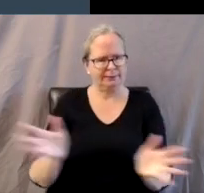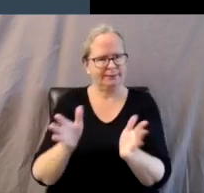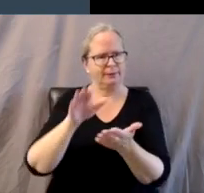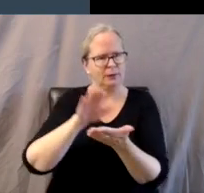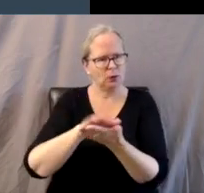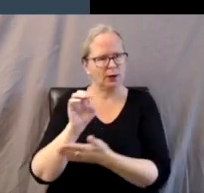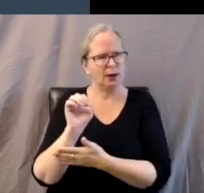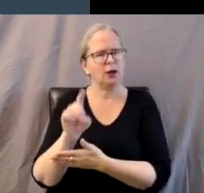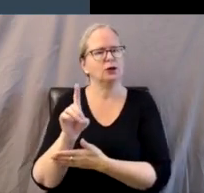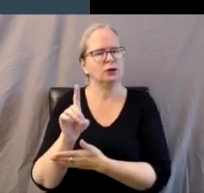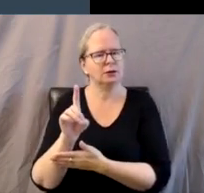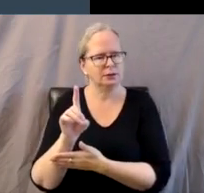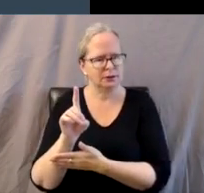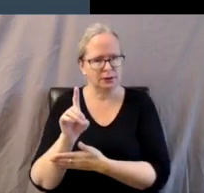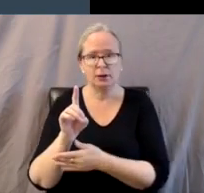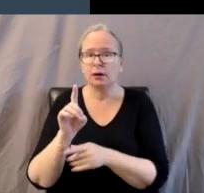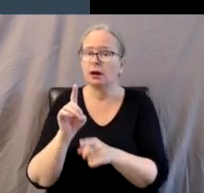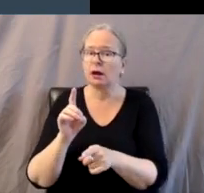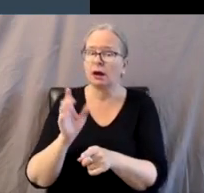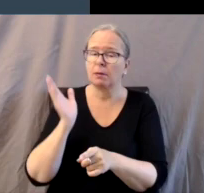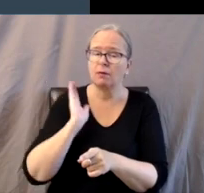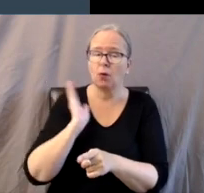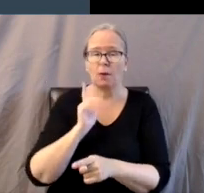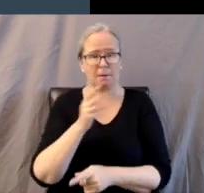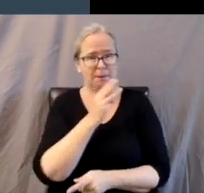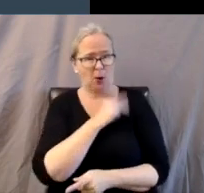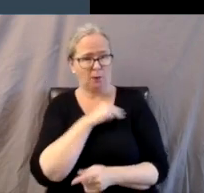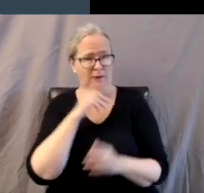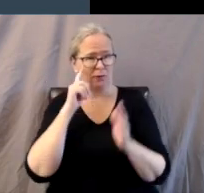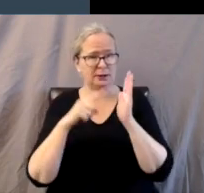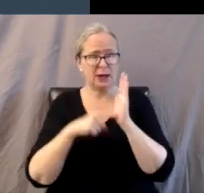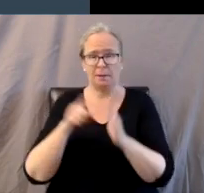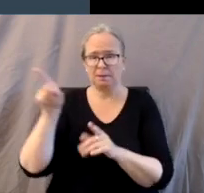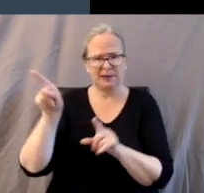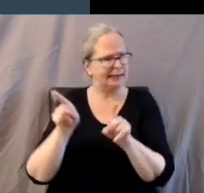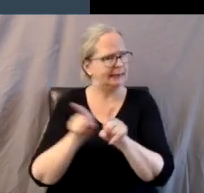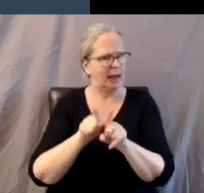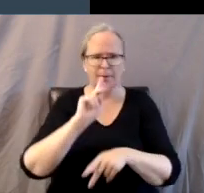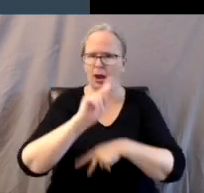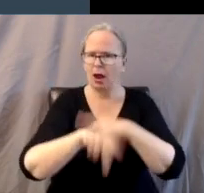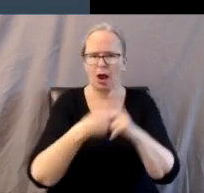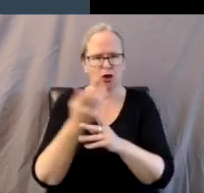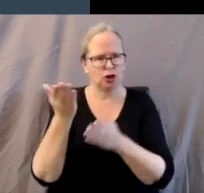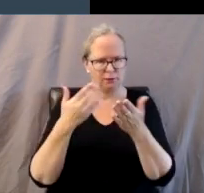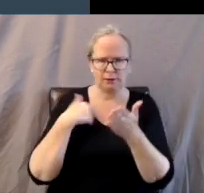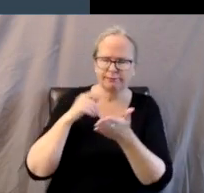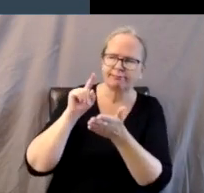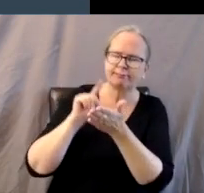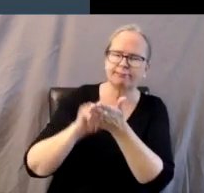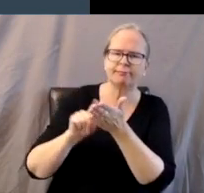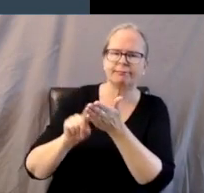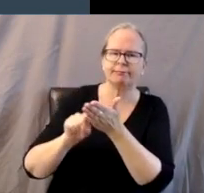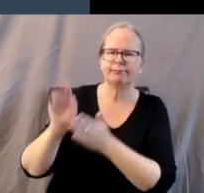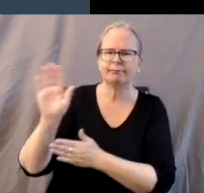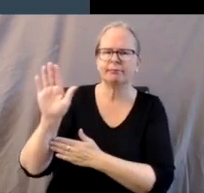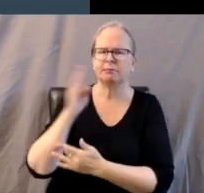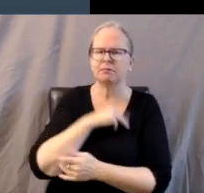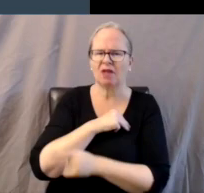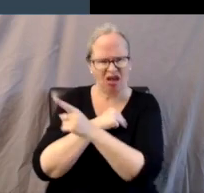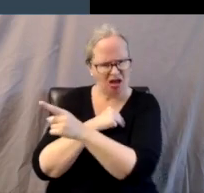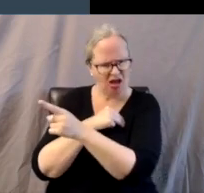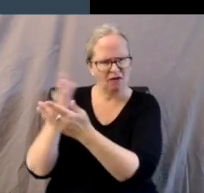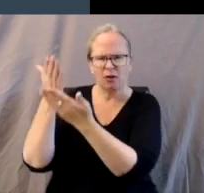they took the recipients of the Mincome, which is essentially a basic income, were able to buy equipment for their